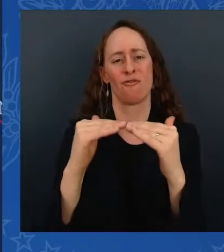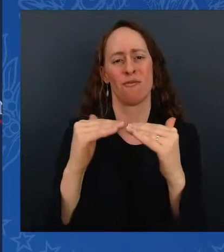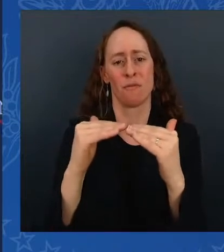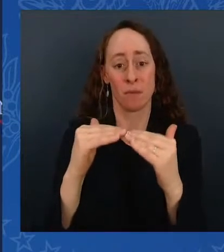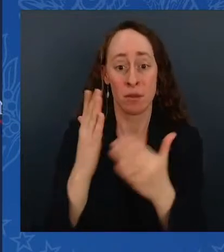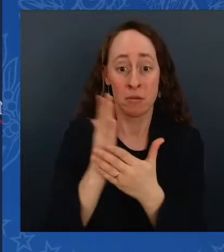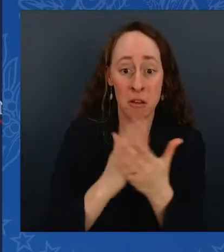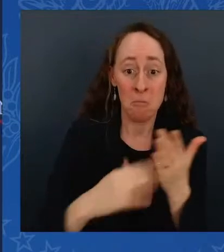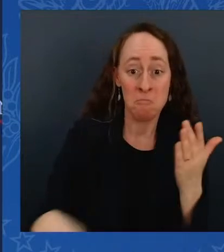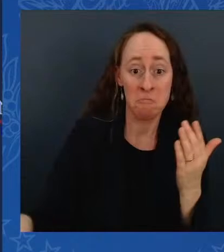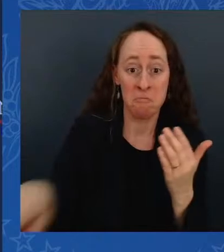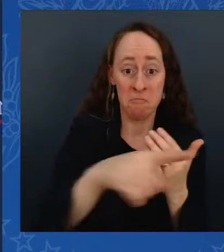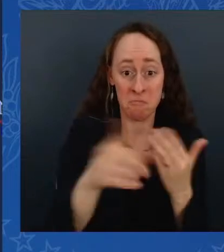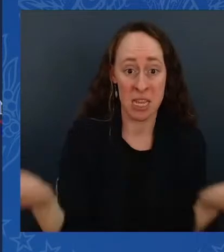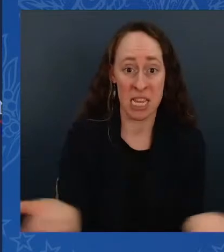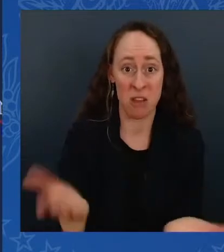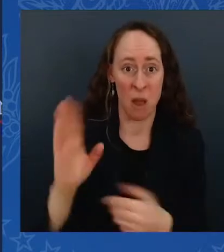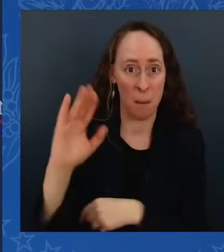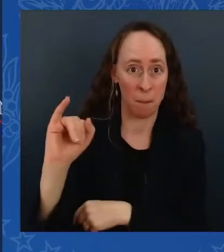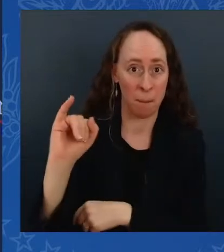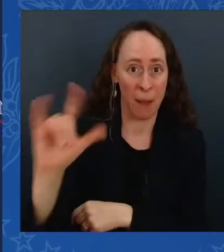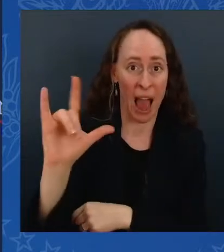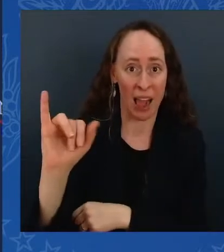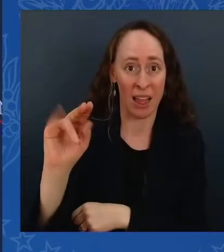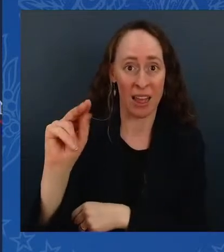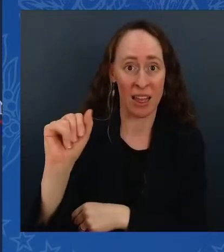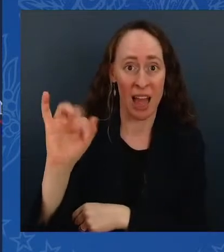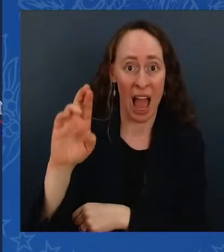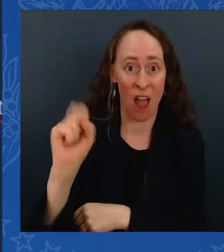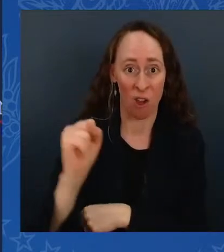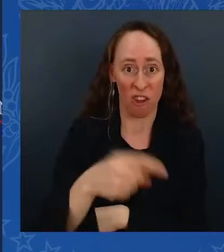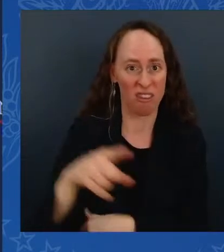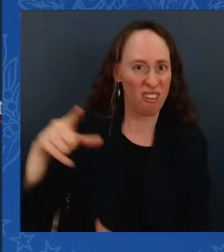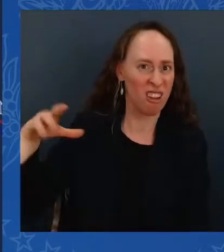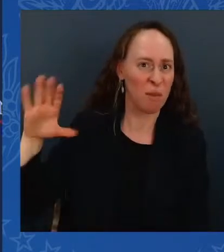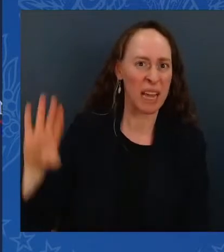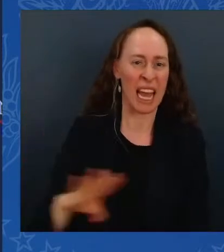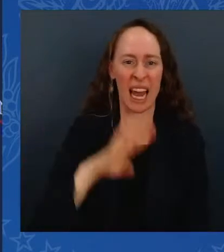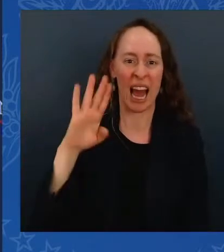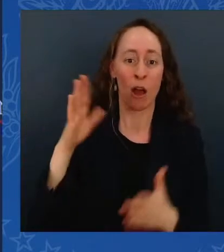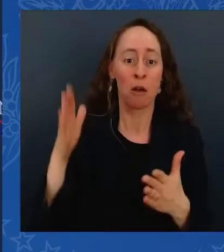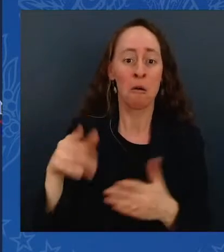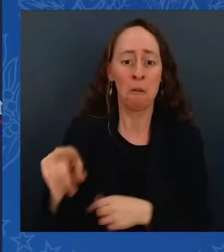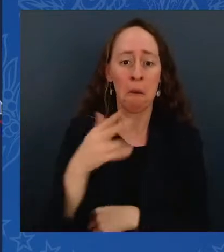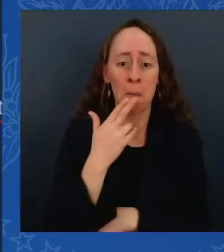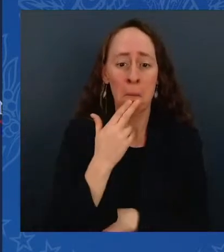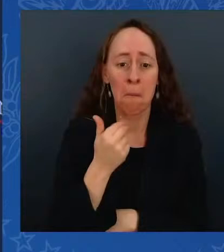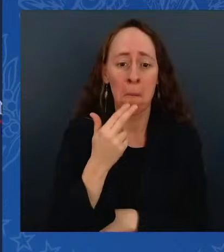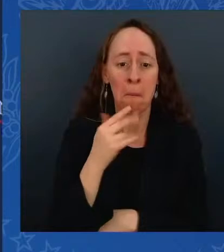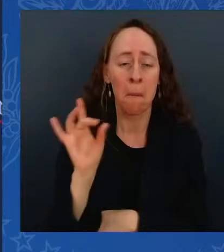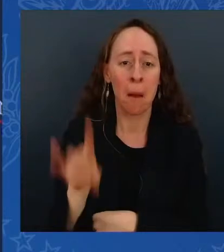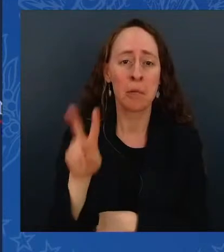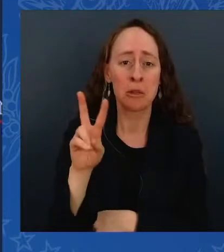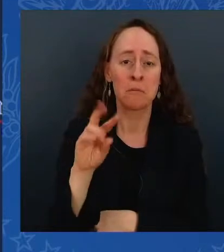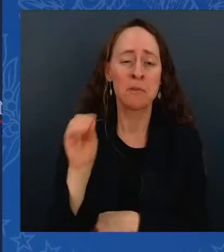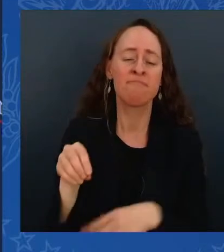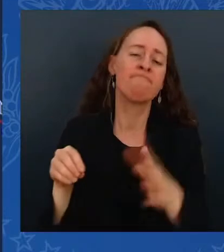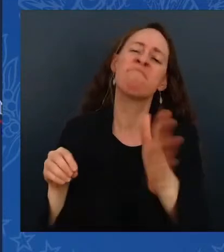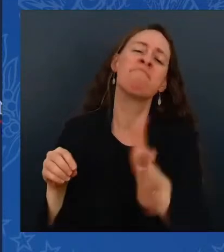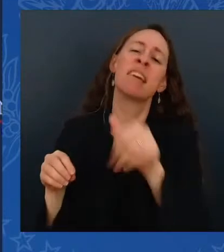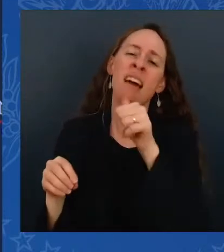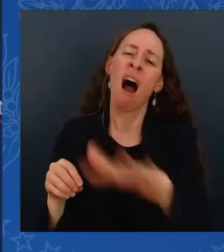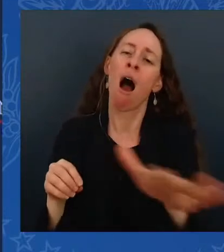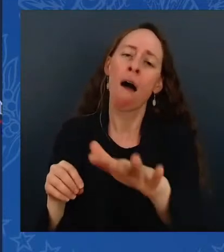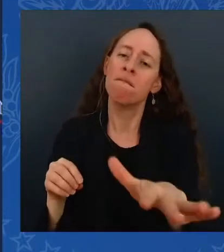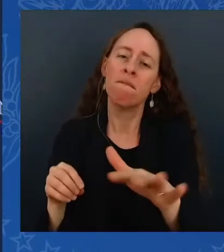enough. If you just paid 25%, it would generate enough income,